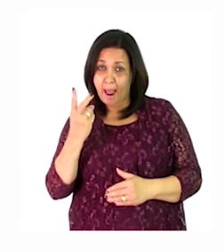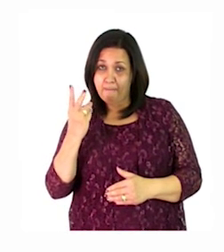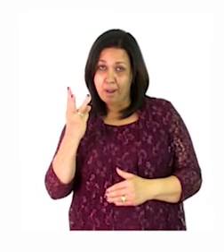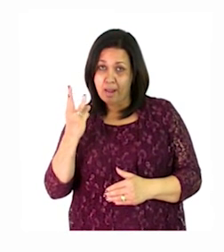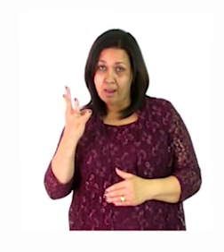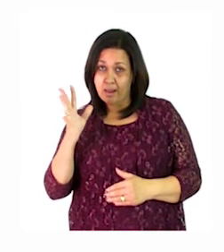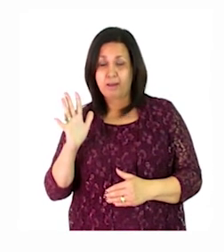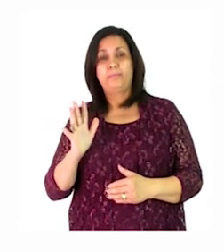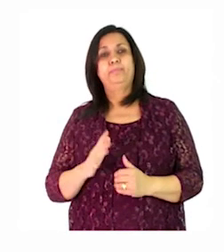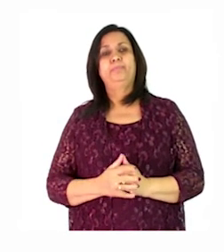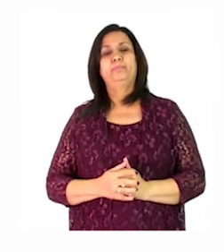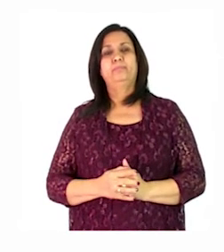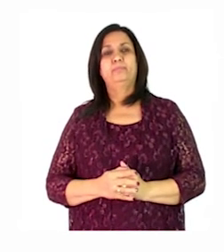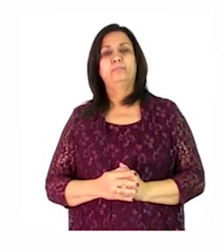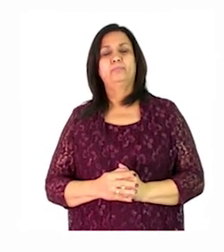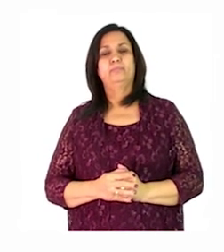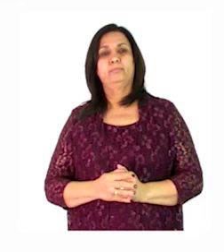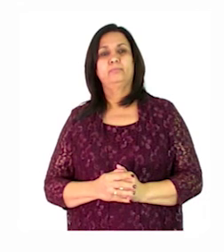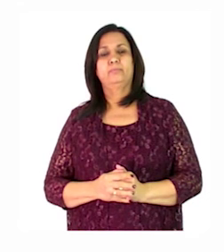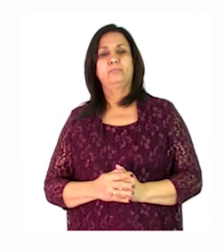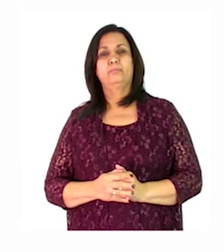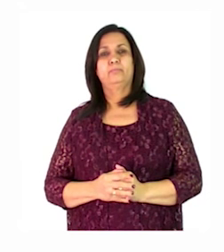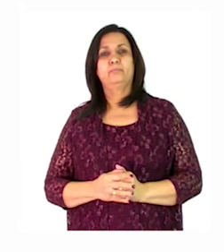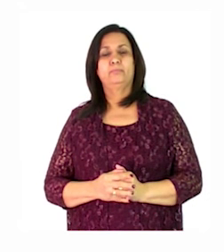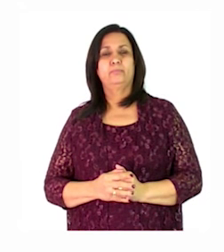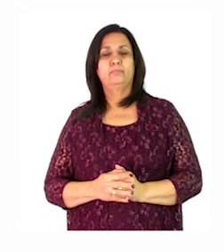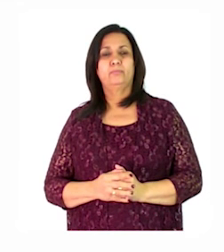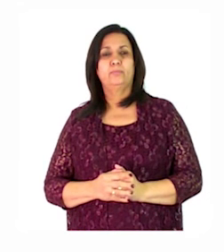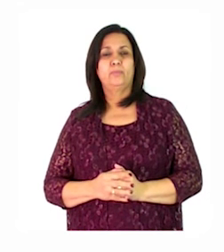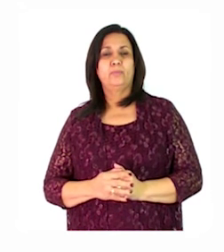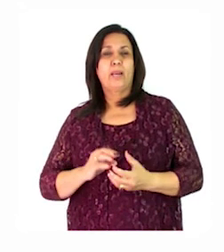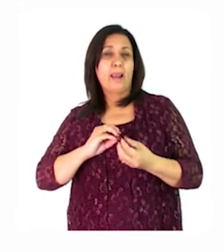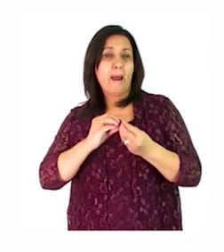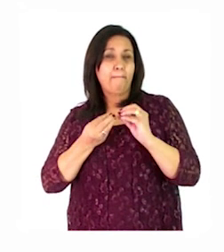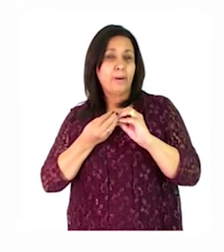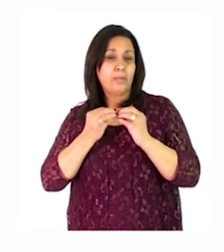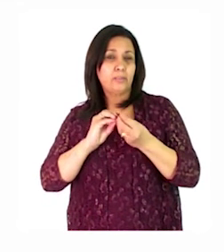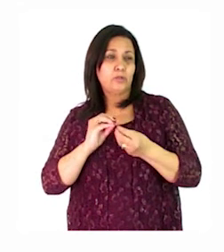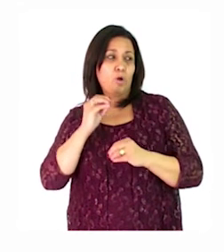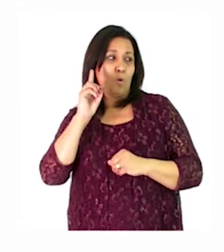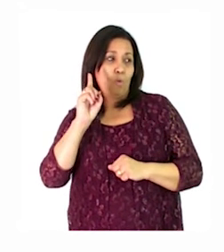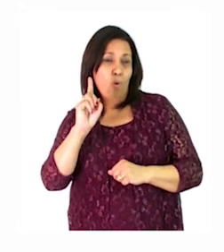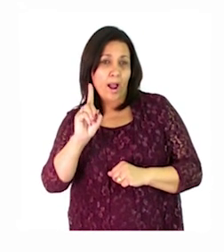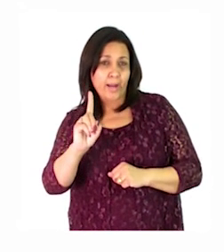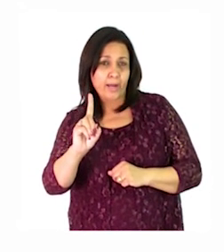worksheet. We have numbers. We have number 1,